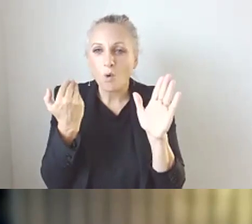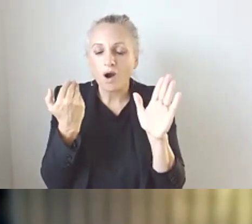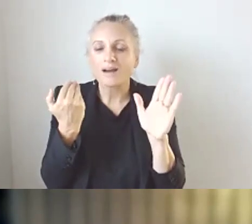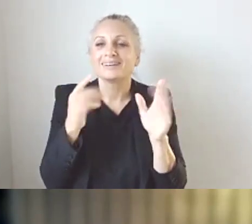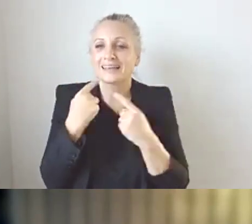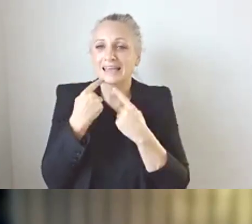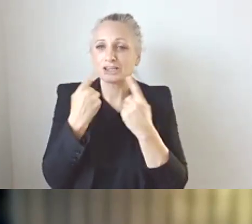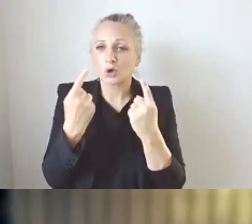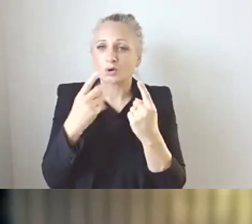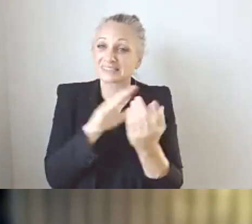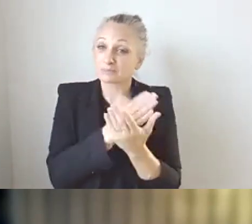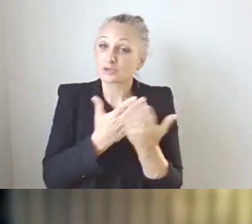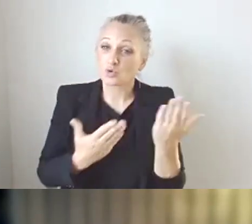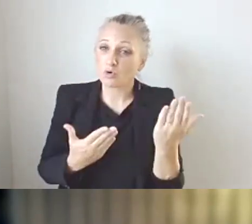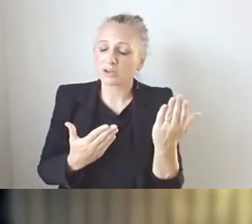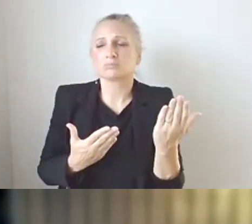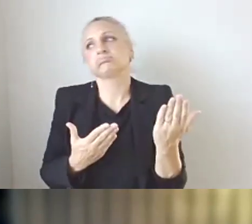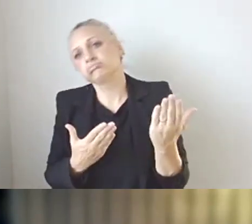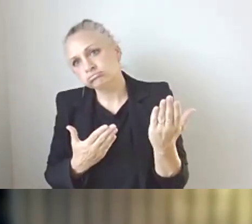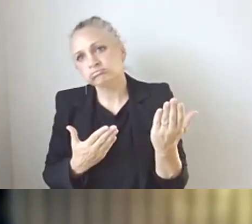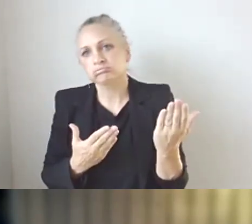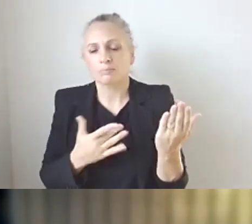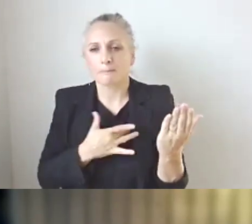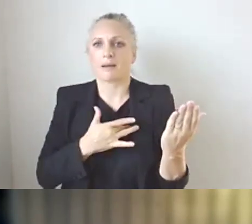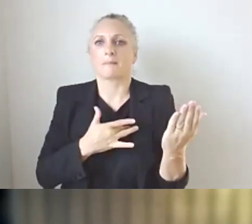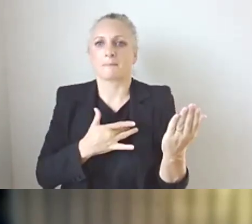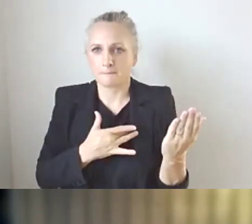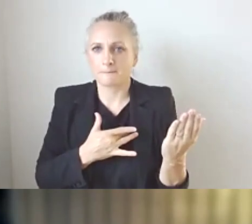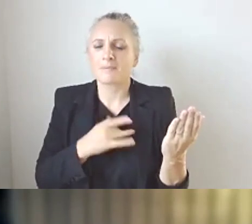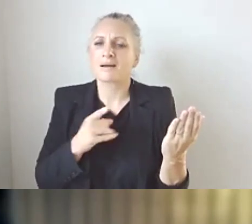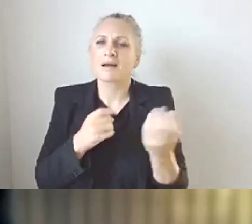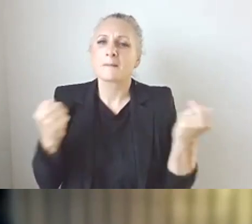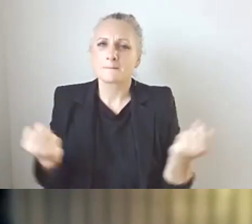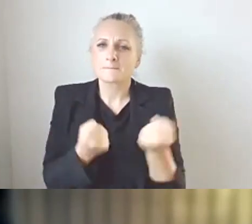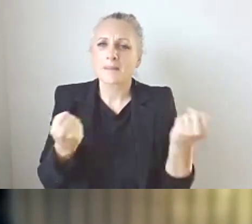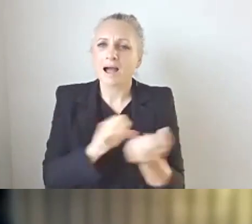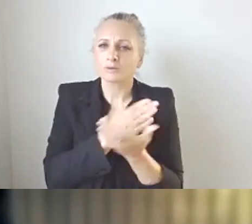very, very powerful for reaching out beyond the block of